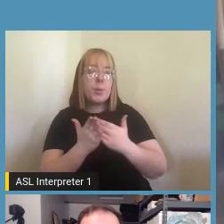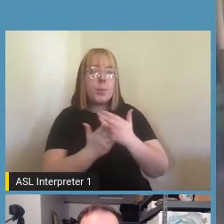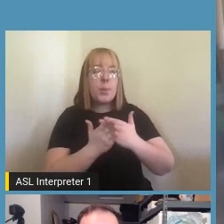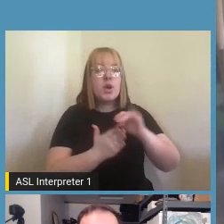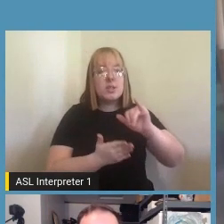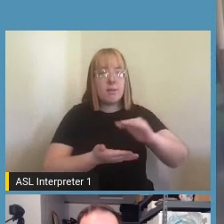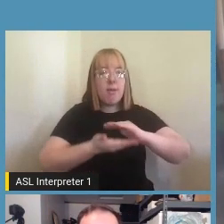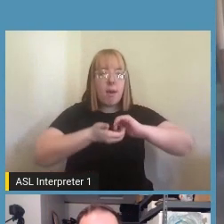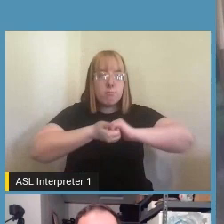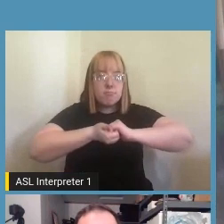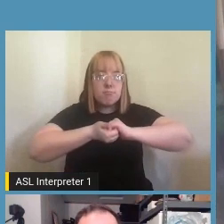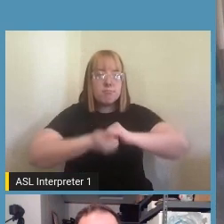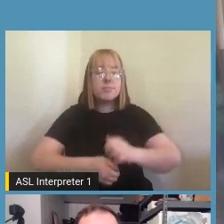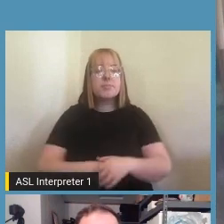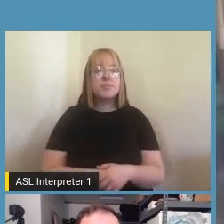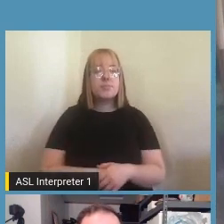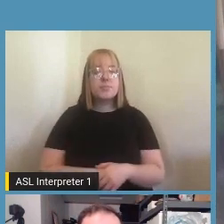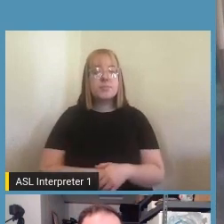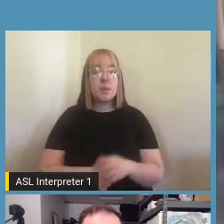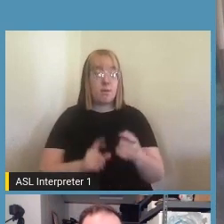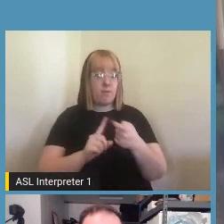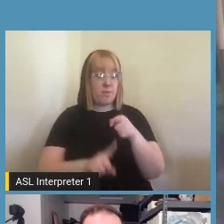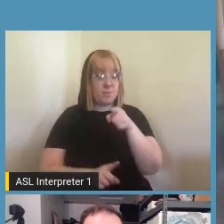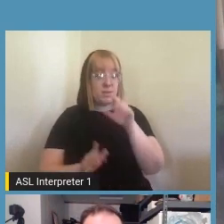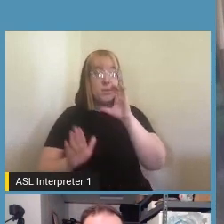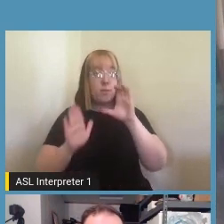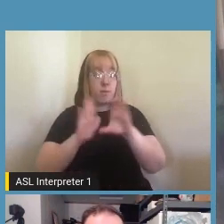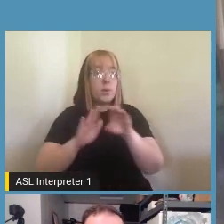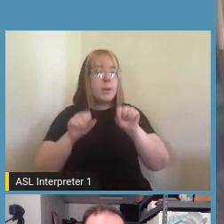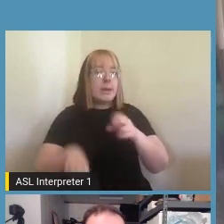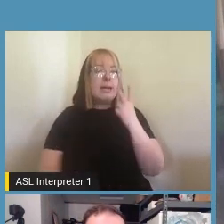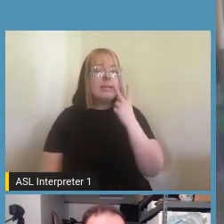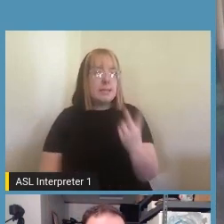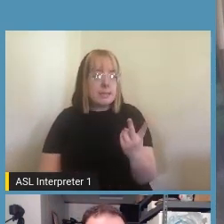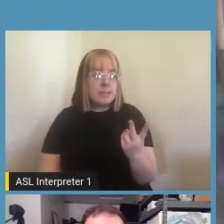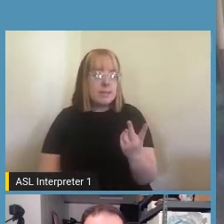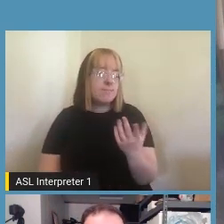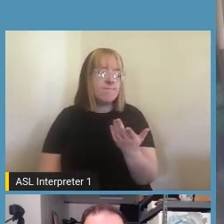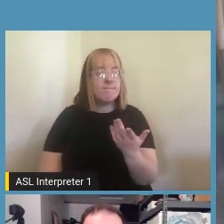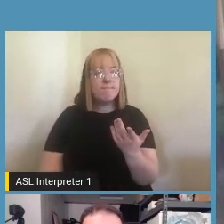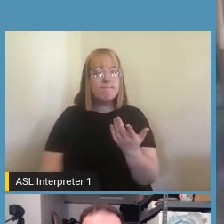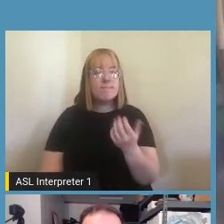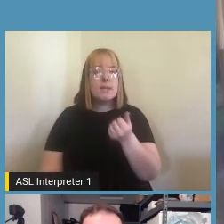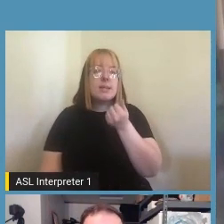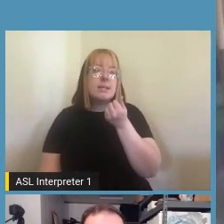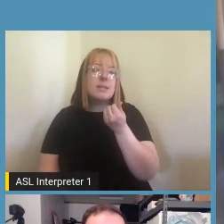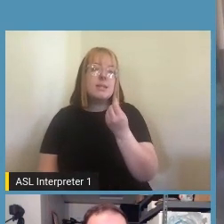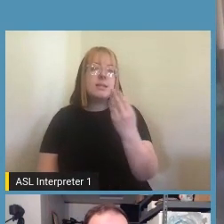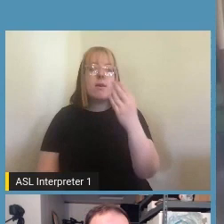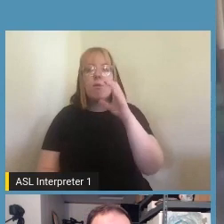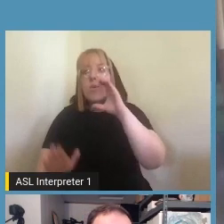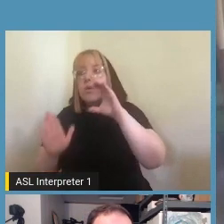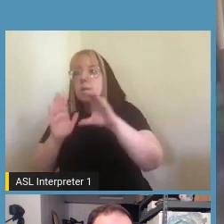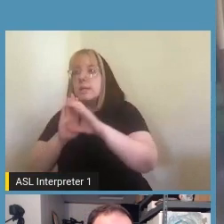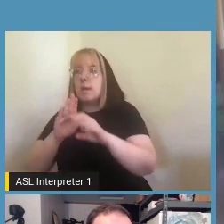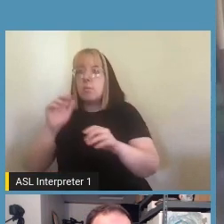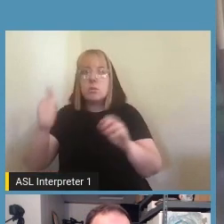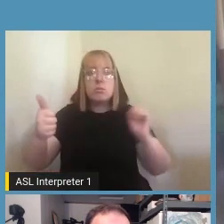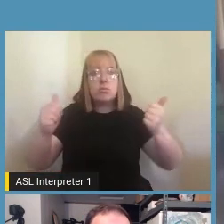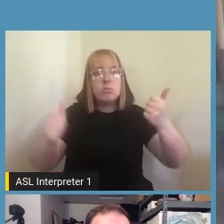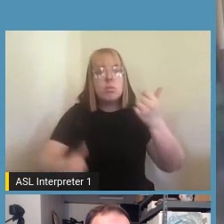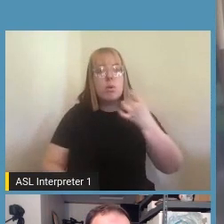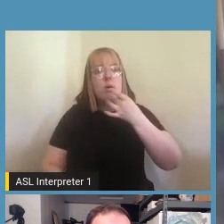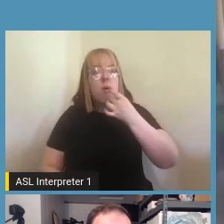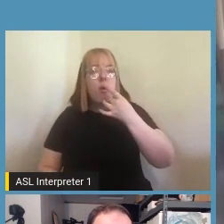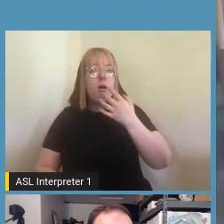did. As you can see from this photo, there are numerous cameras. There's colored lights all back in